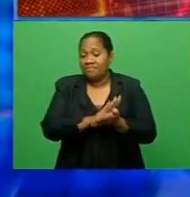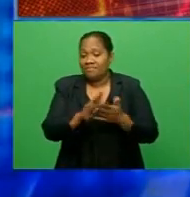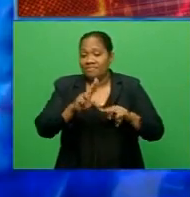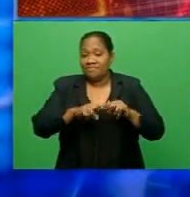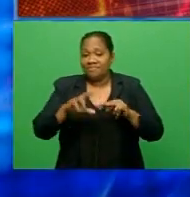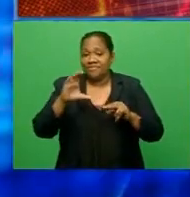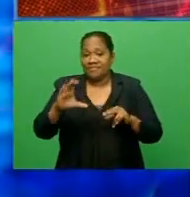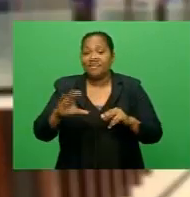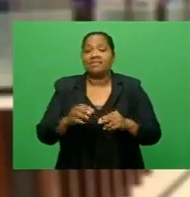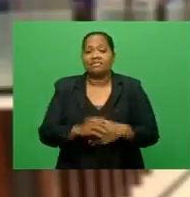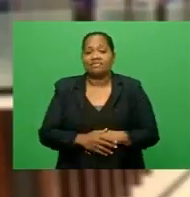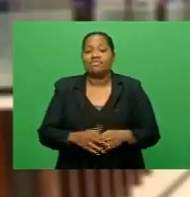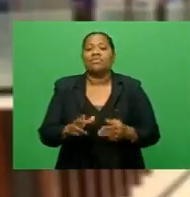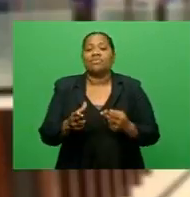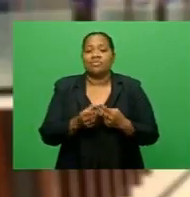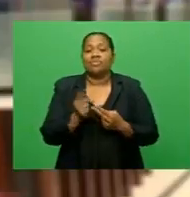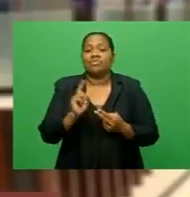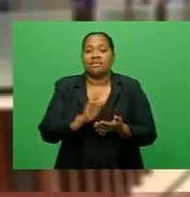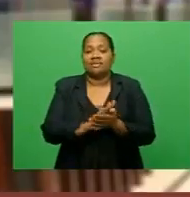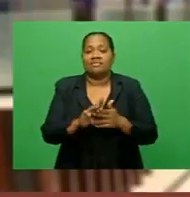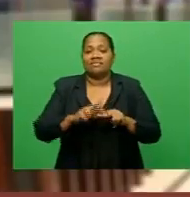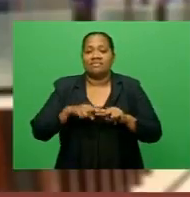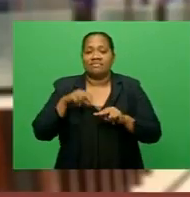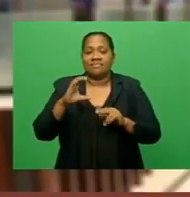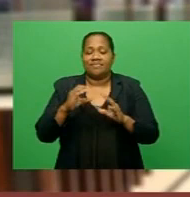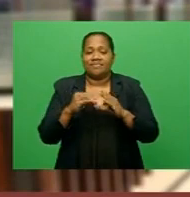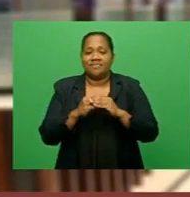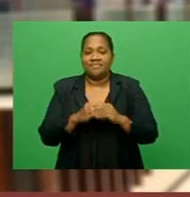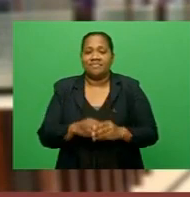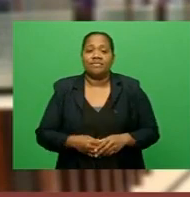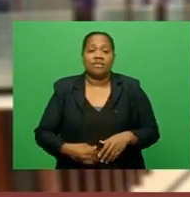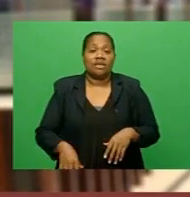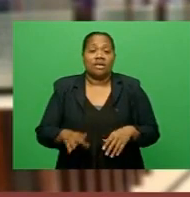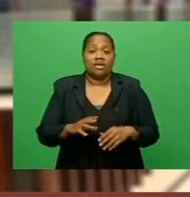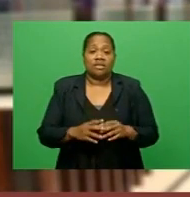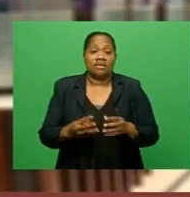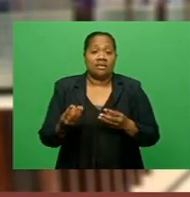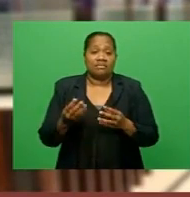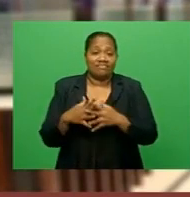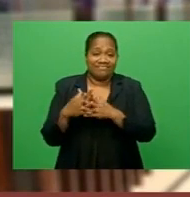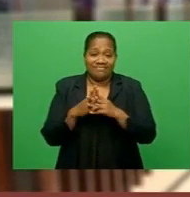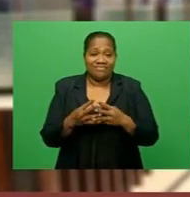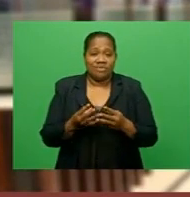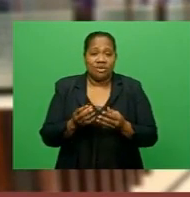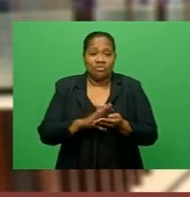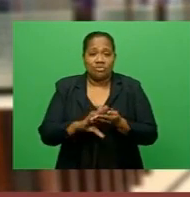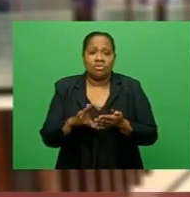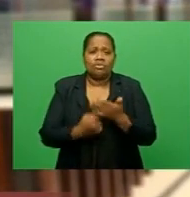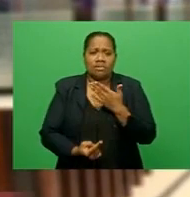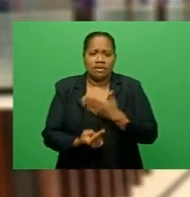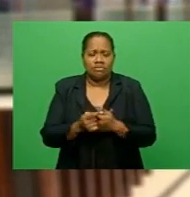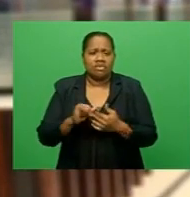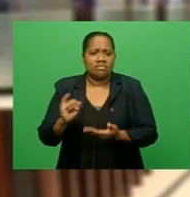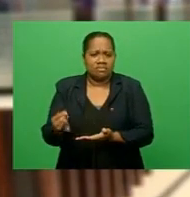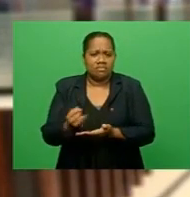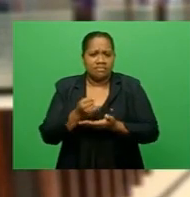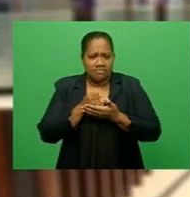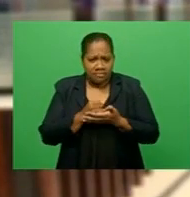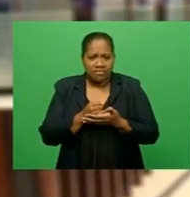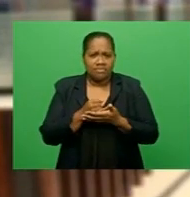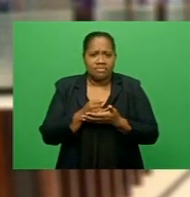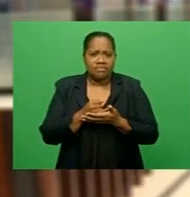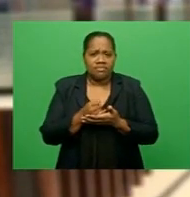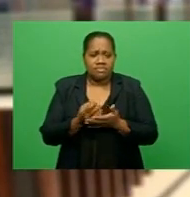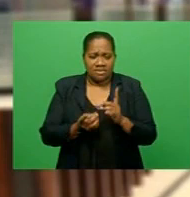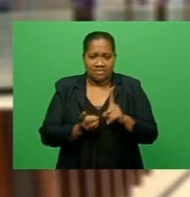from the trading world. The US dollar stayed near a 2.5-year low as investors cautiously eyed developments in